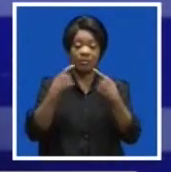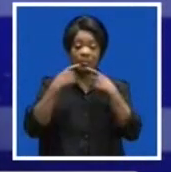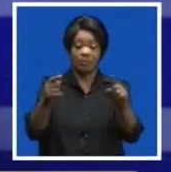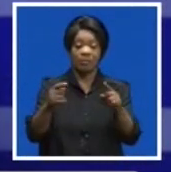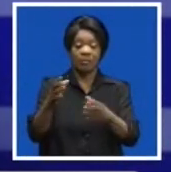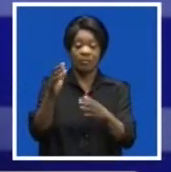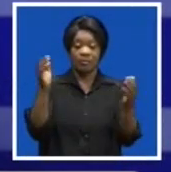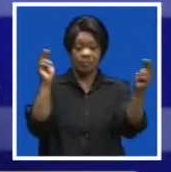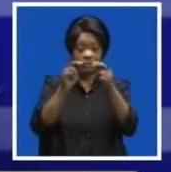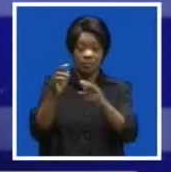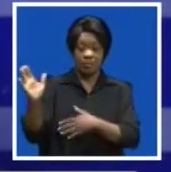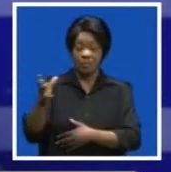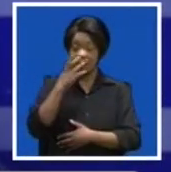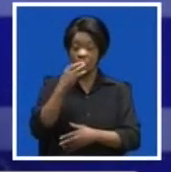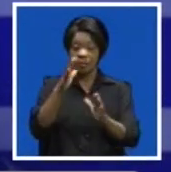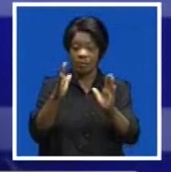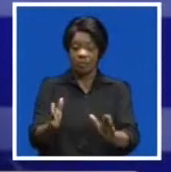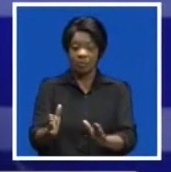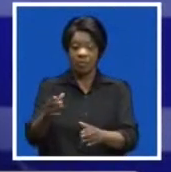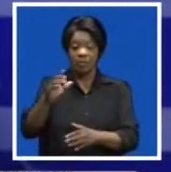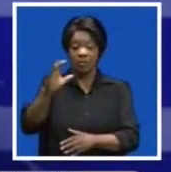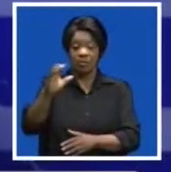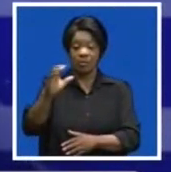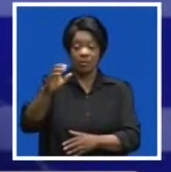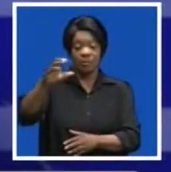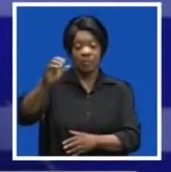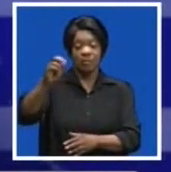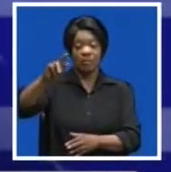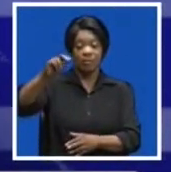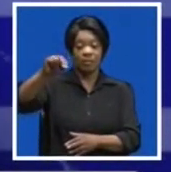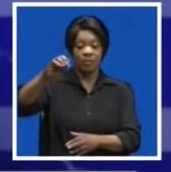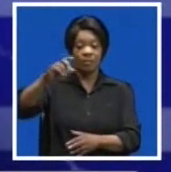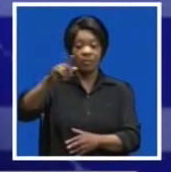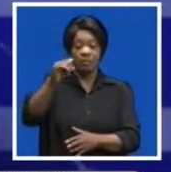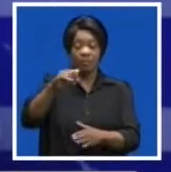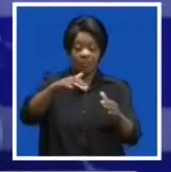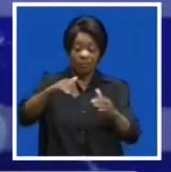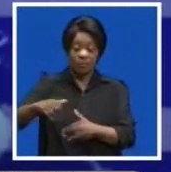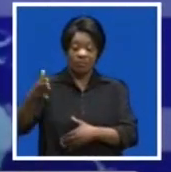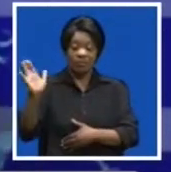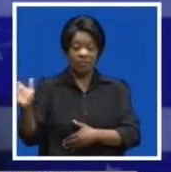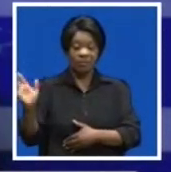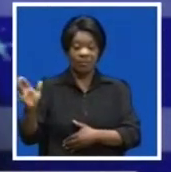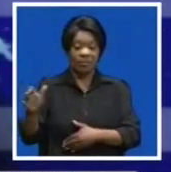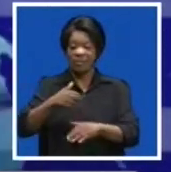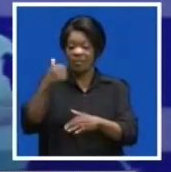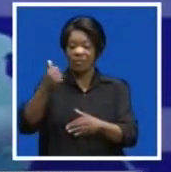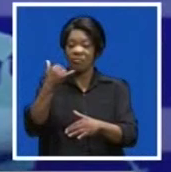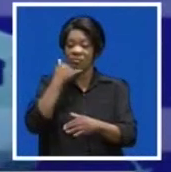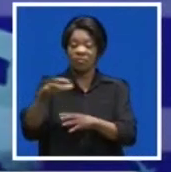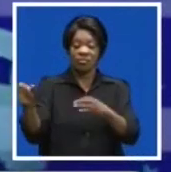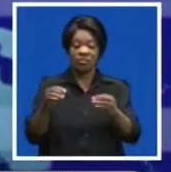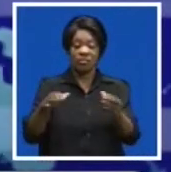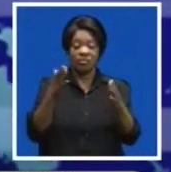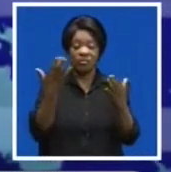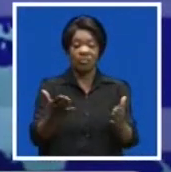comment, UPND Deputy Spokesperson Cornelius Mwitwa distanced his party from any propaganda against the president using